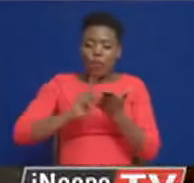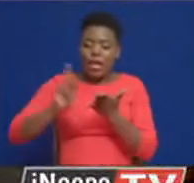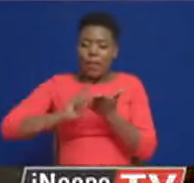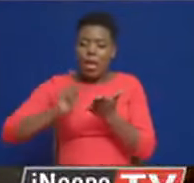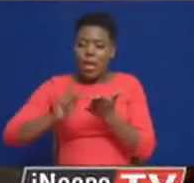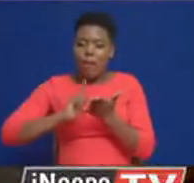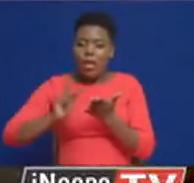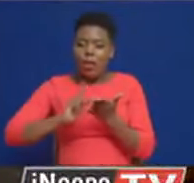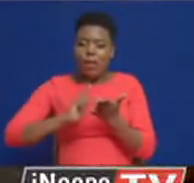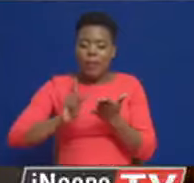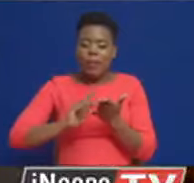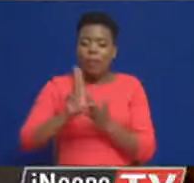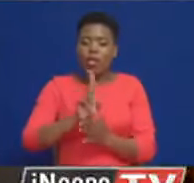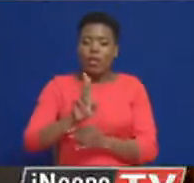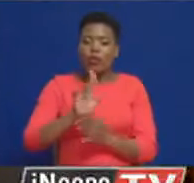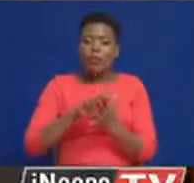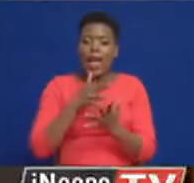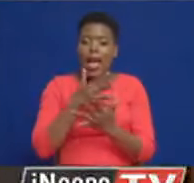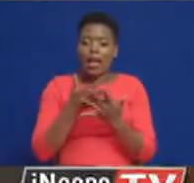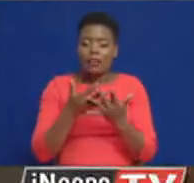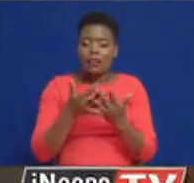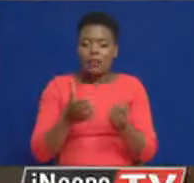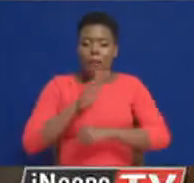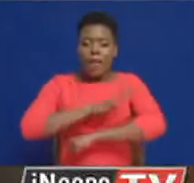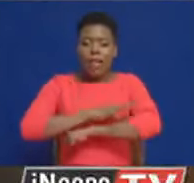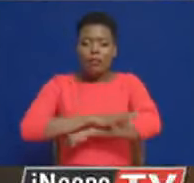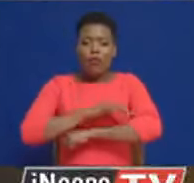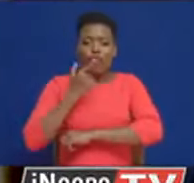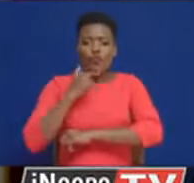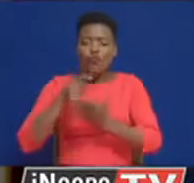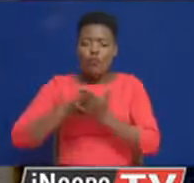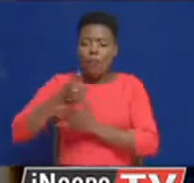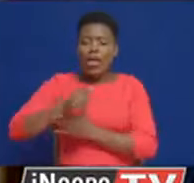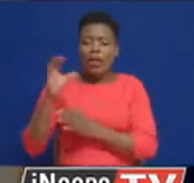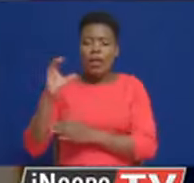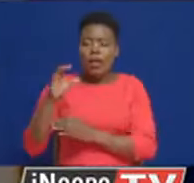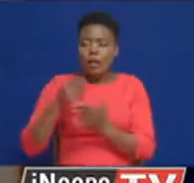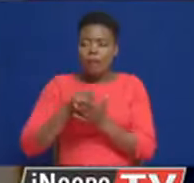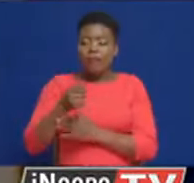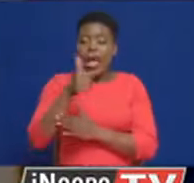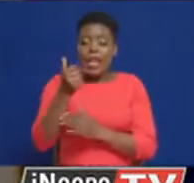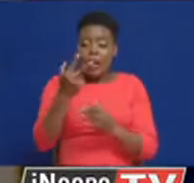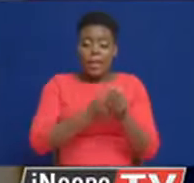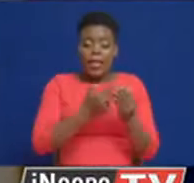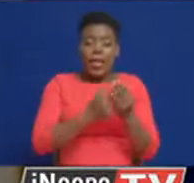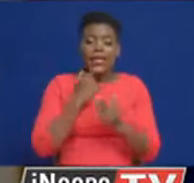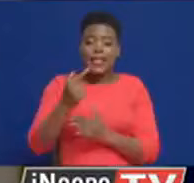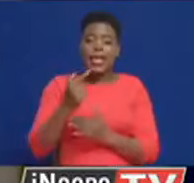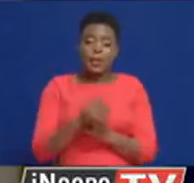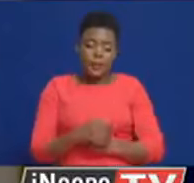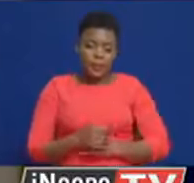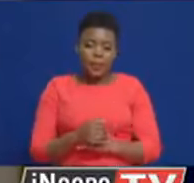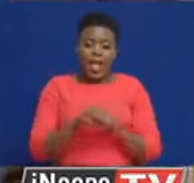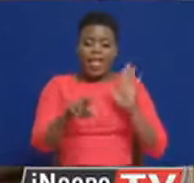users, not platform owners who facilitate payment. Other key stakeholders highlighted the potential